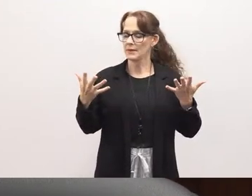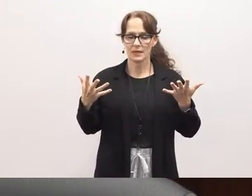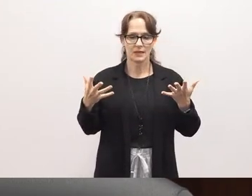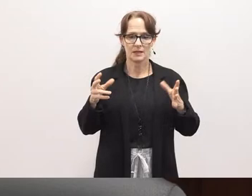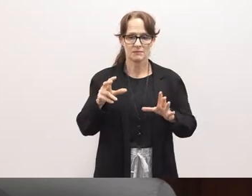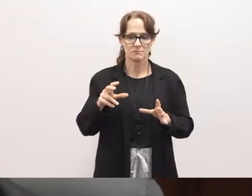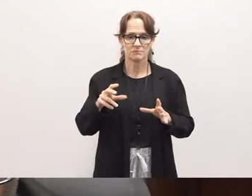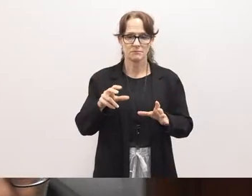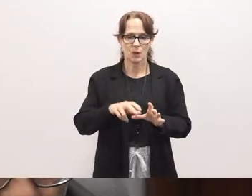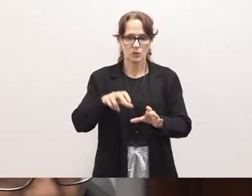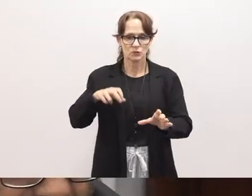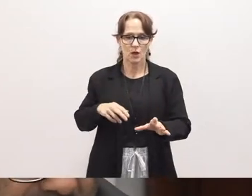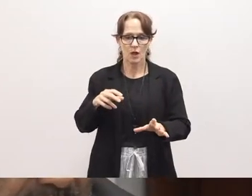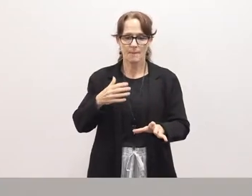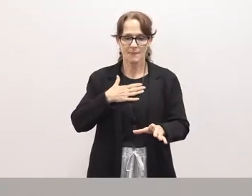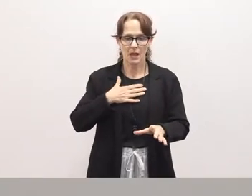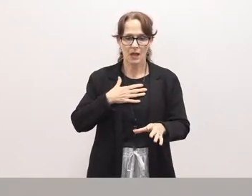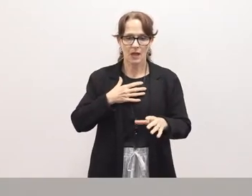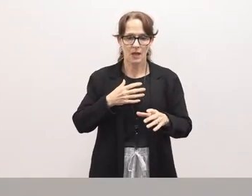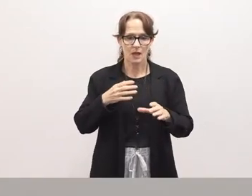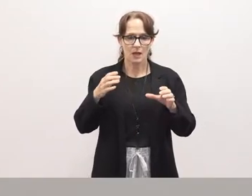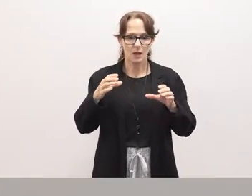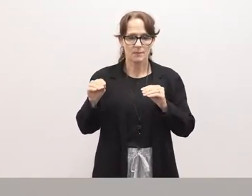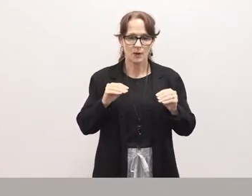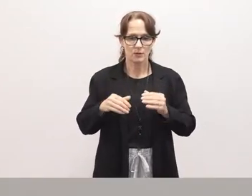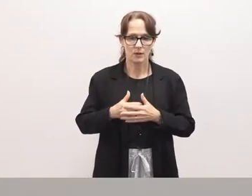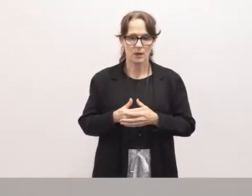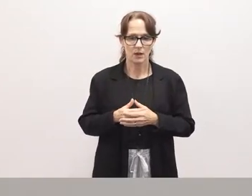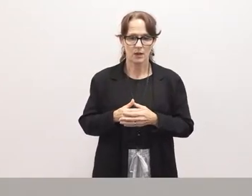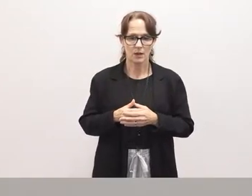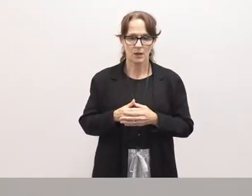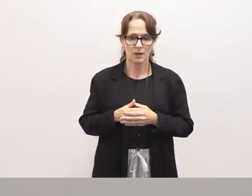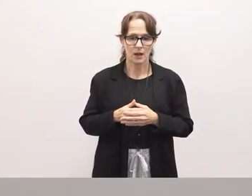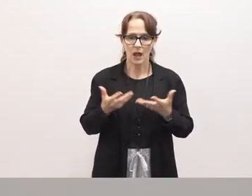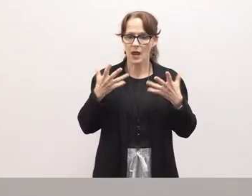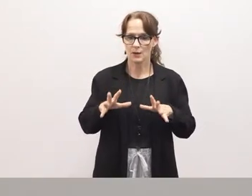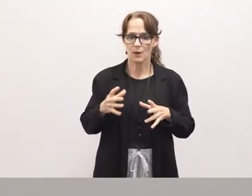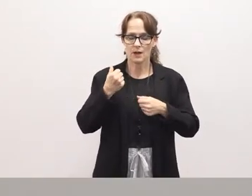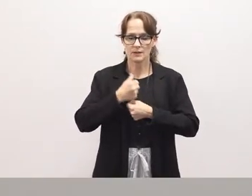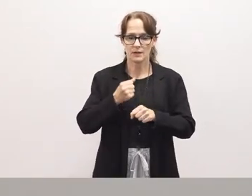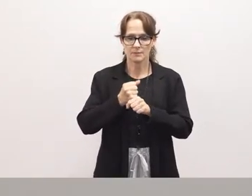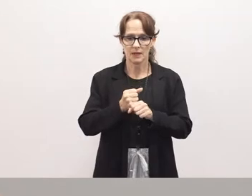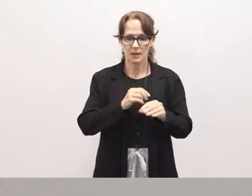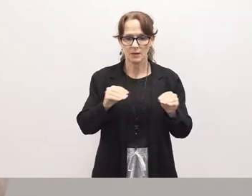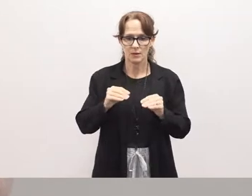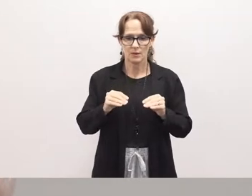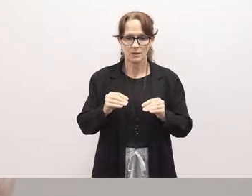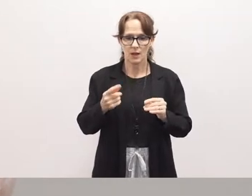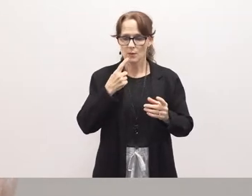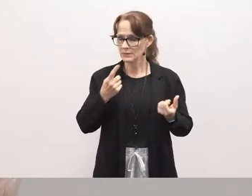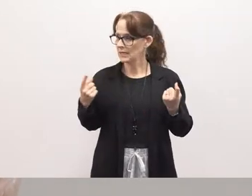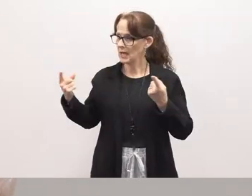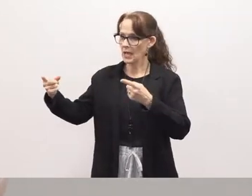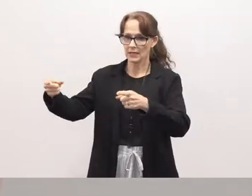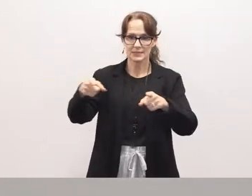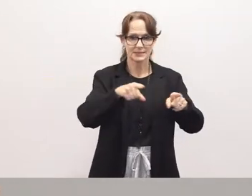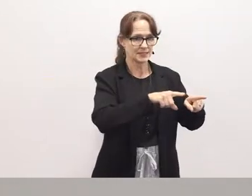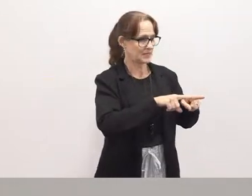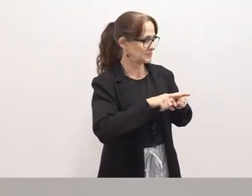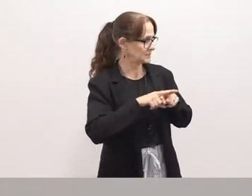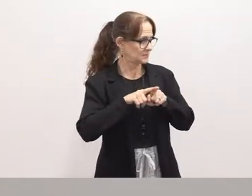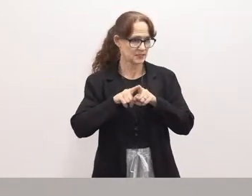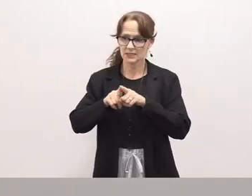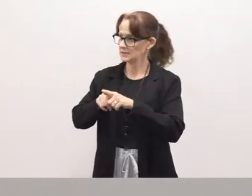my motion. I do not want to make a motion to continue it. I'd like to see consensus, but if we don't have